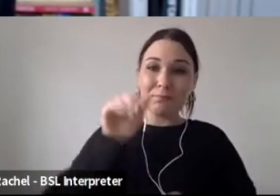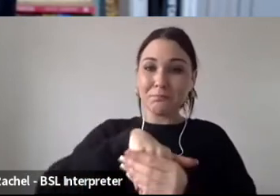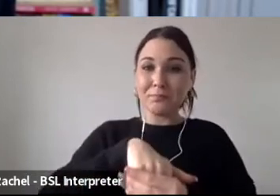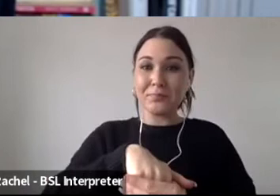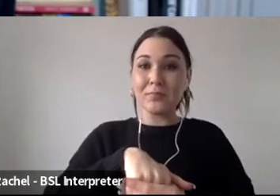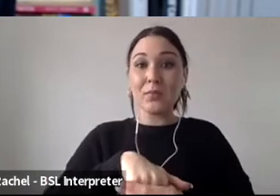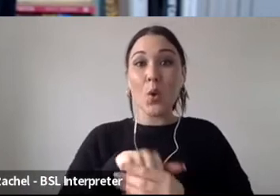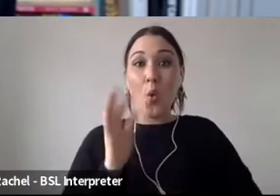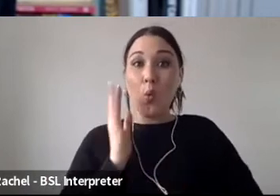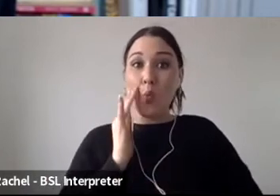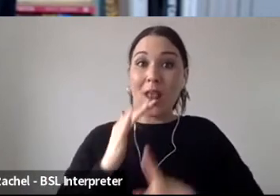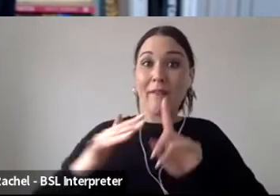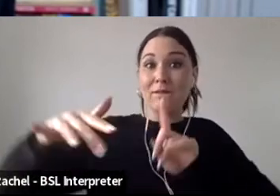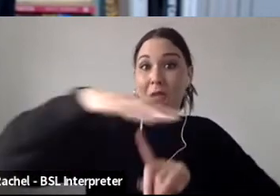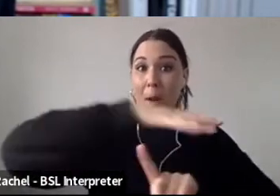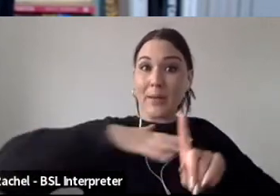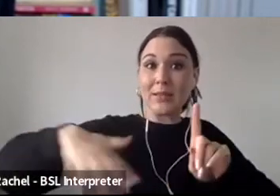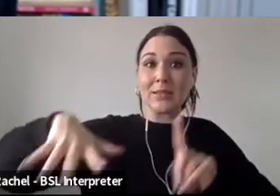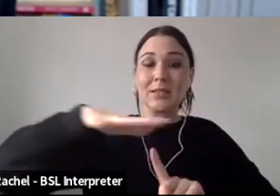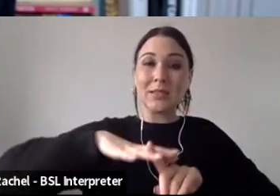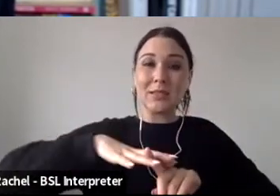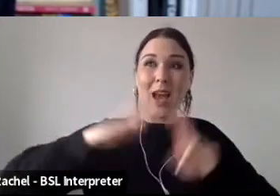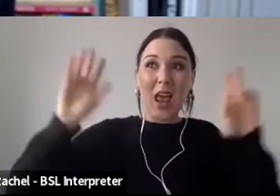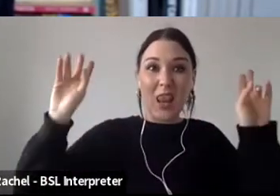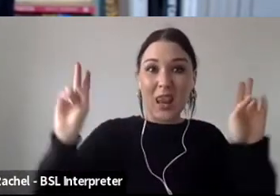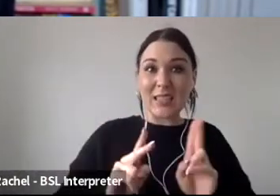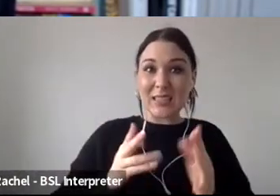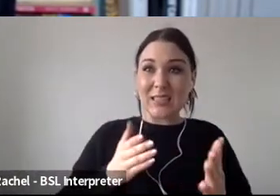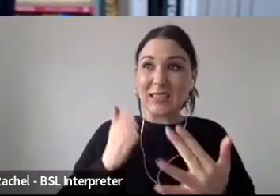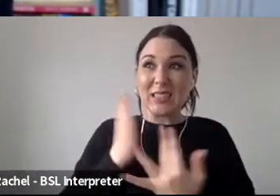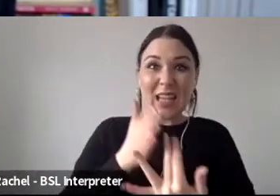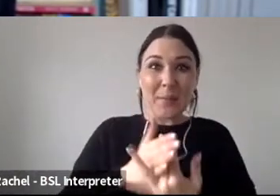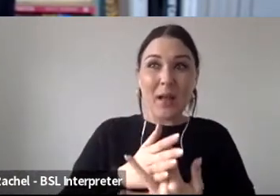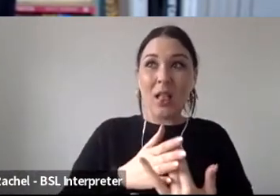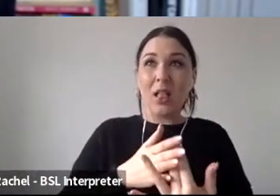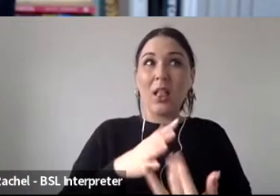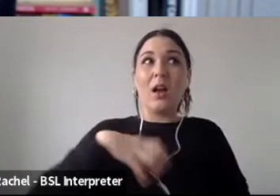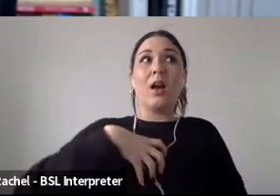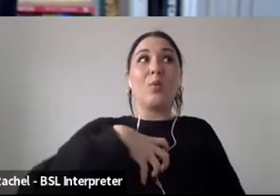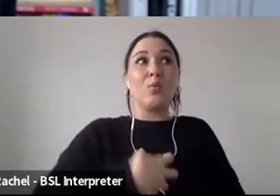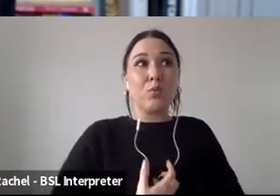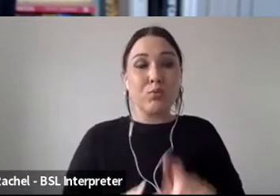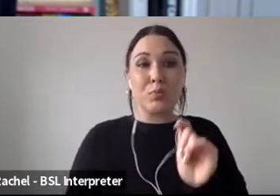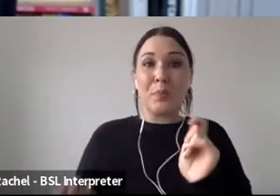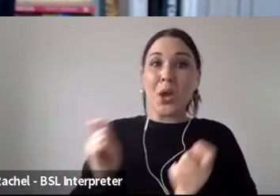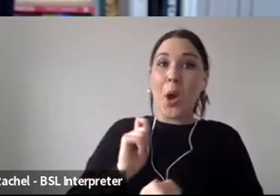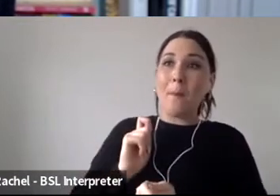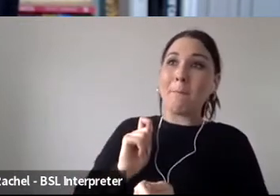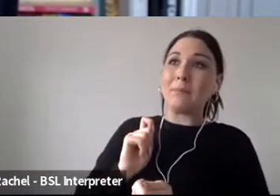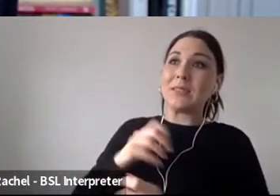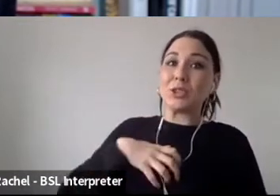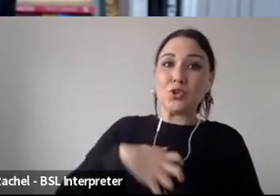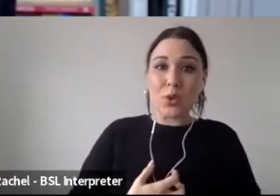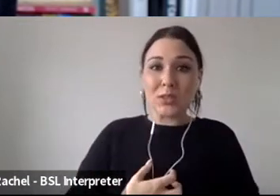I'm in an environment which is much less accessible that it becomes exhausting. But that's about the environment, it's not about me being deaf. I think that's a